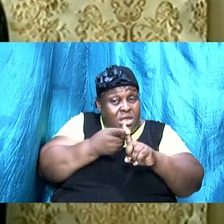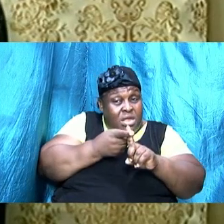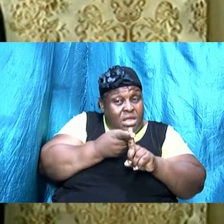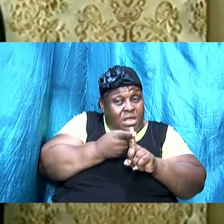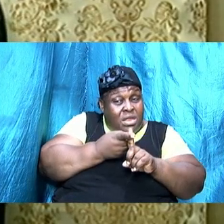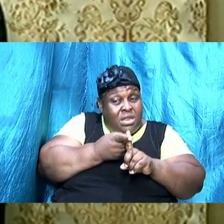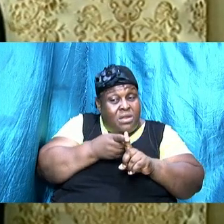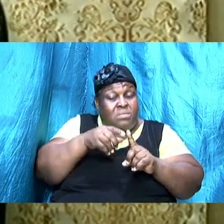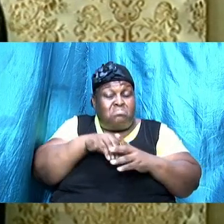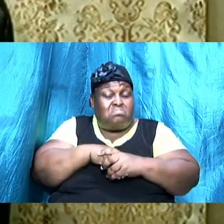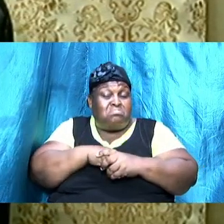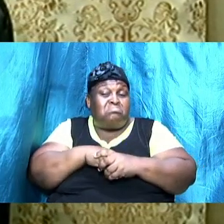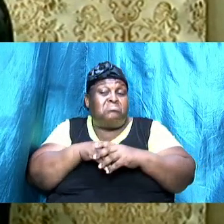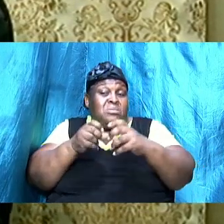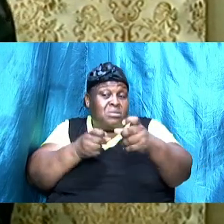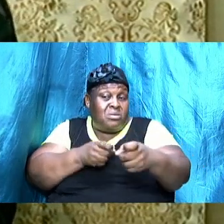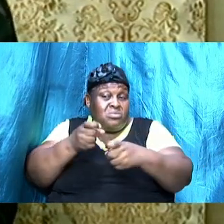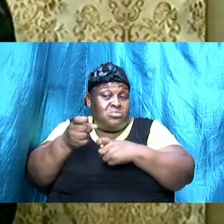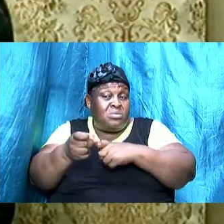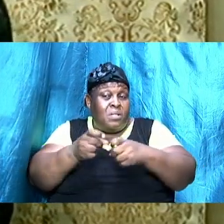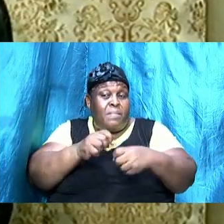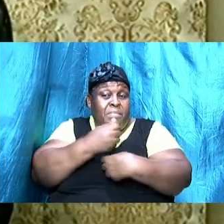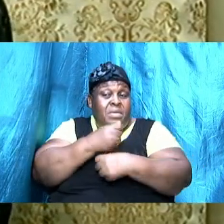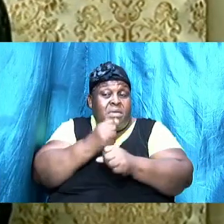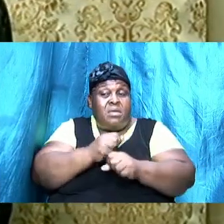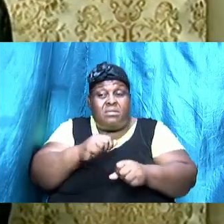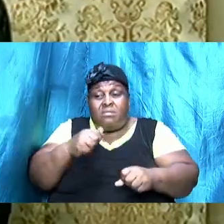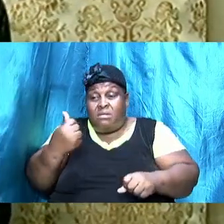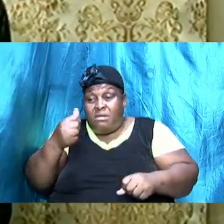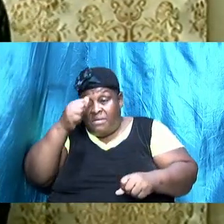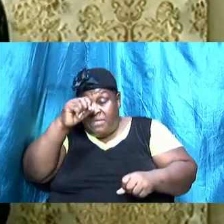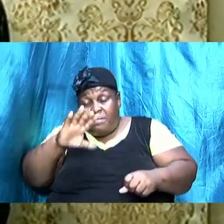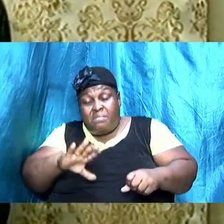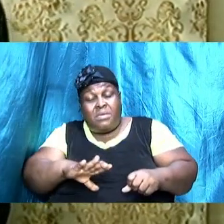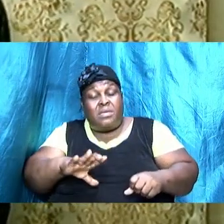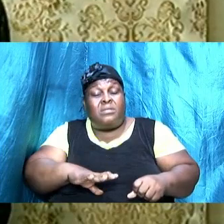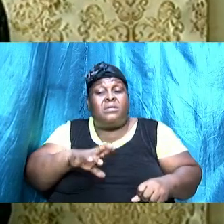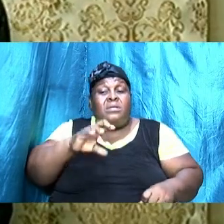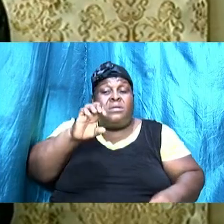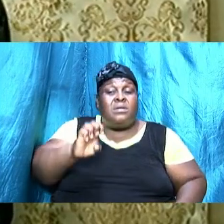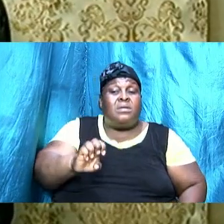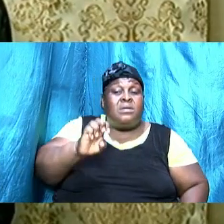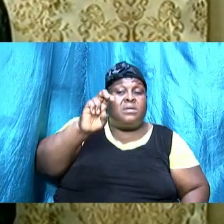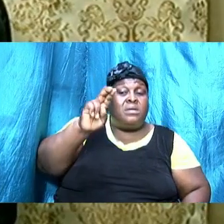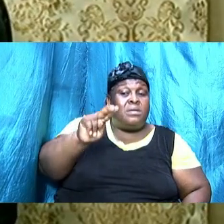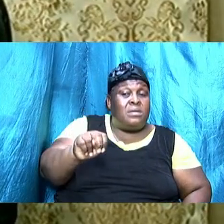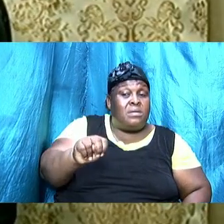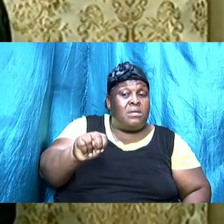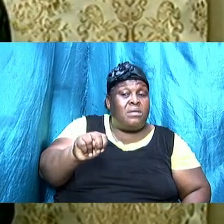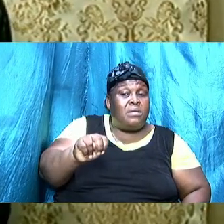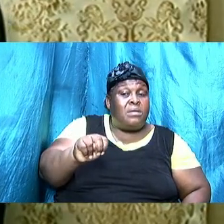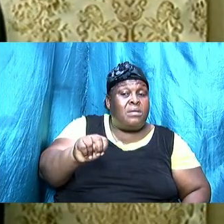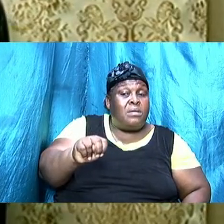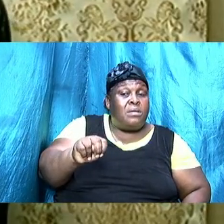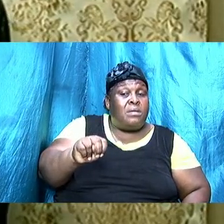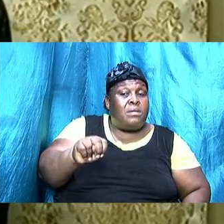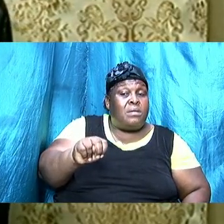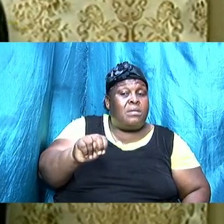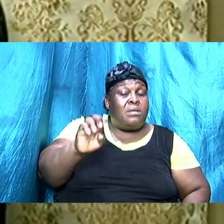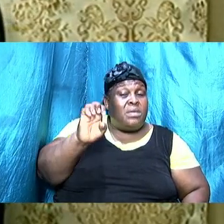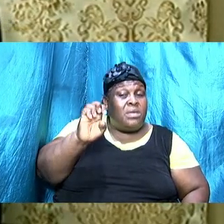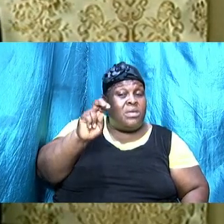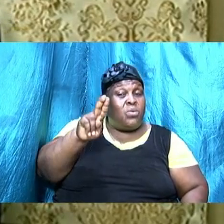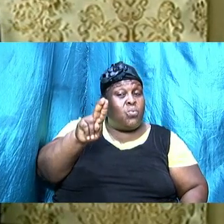was in charge of making the other men eunuchs, and they were there for one purpose only. God, the king didn't want them